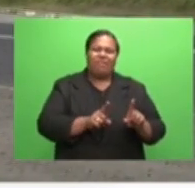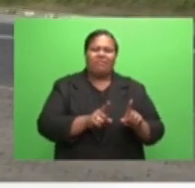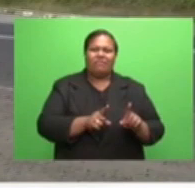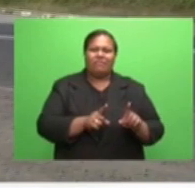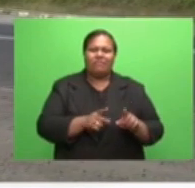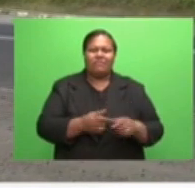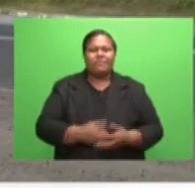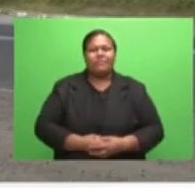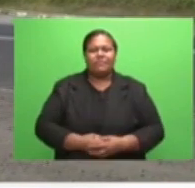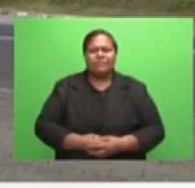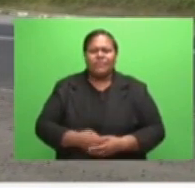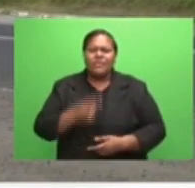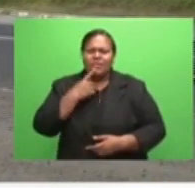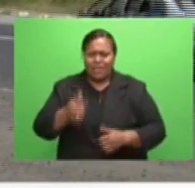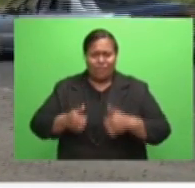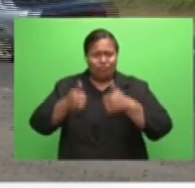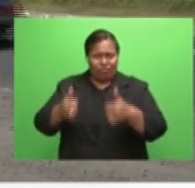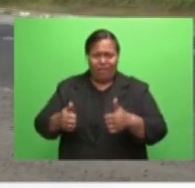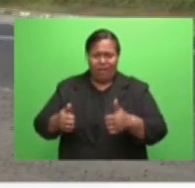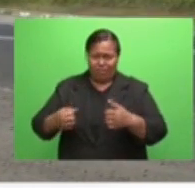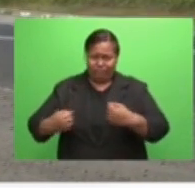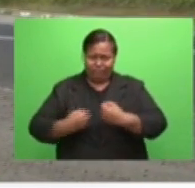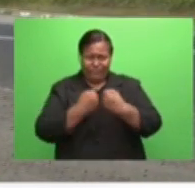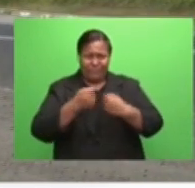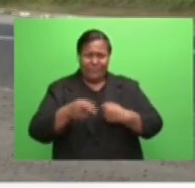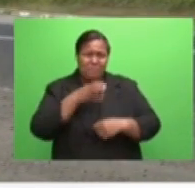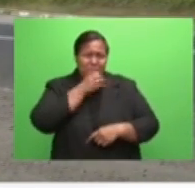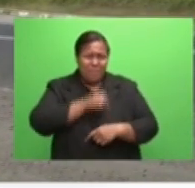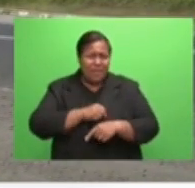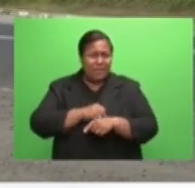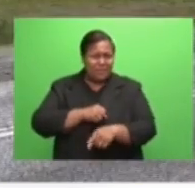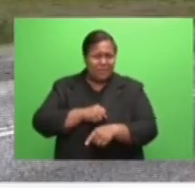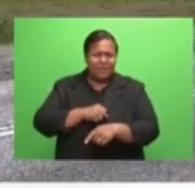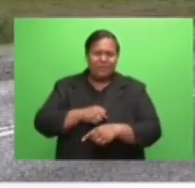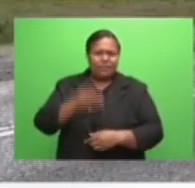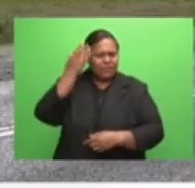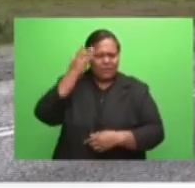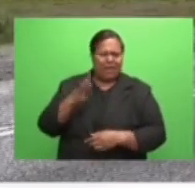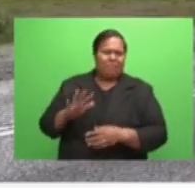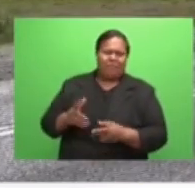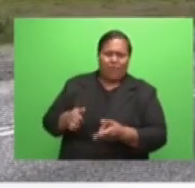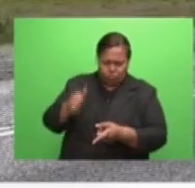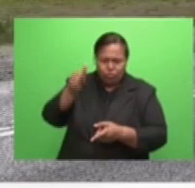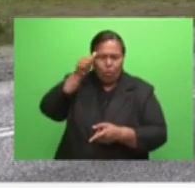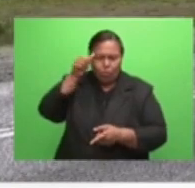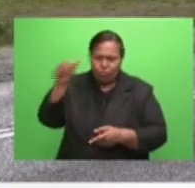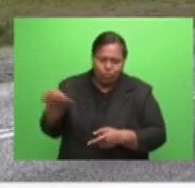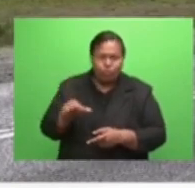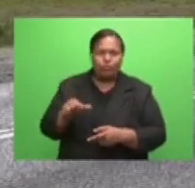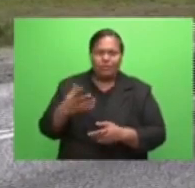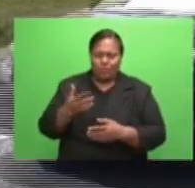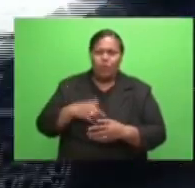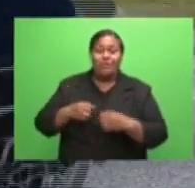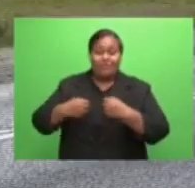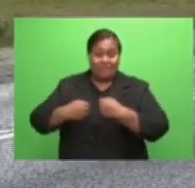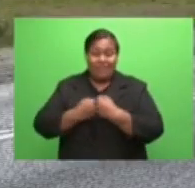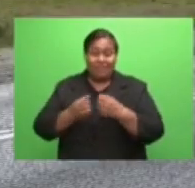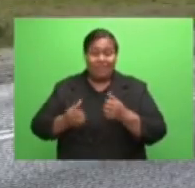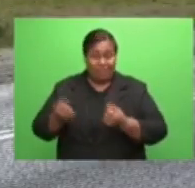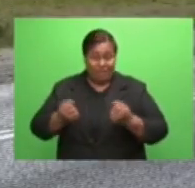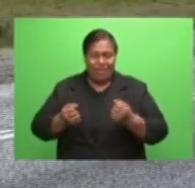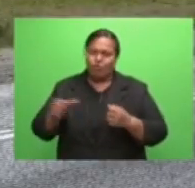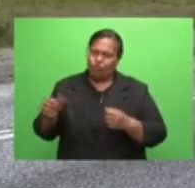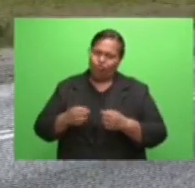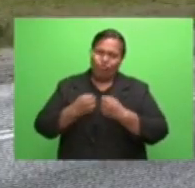says the driver of the vehicle that struck the man will know he hit a pedestrian and his vehicle will have been damaged. The LTA